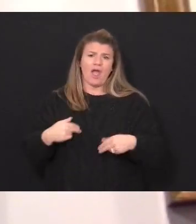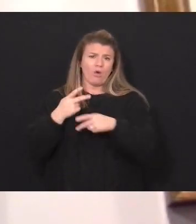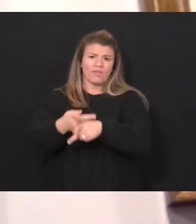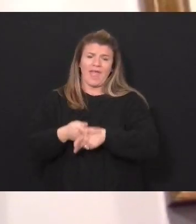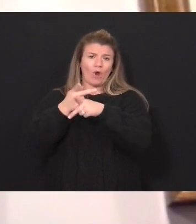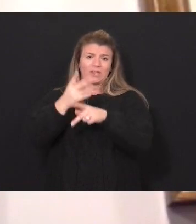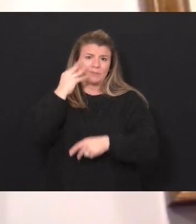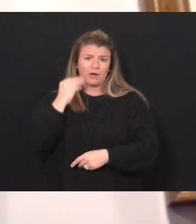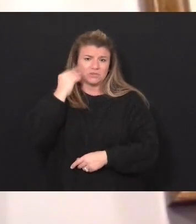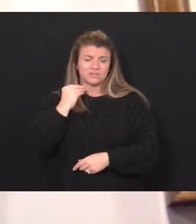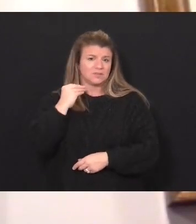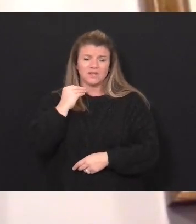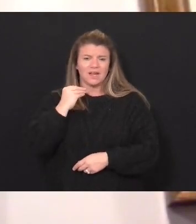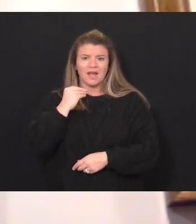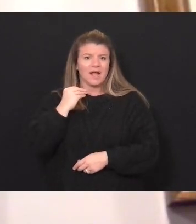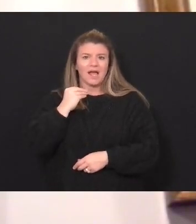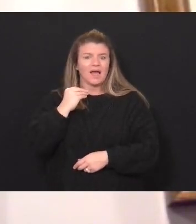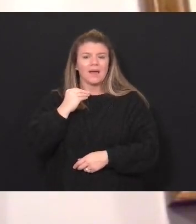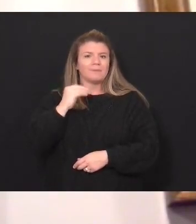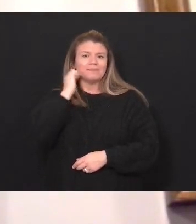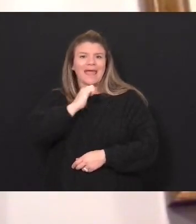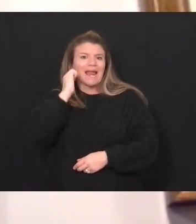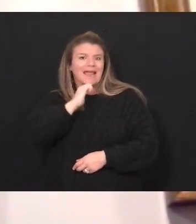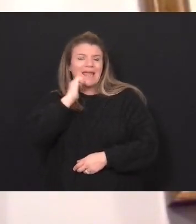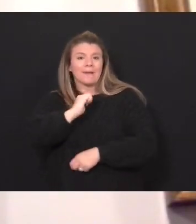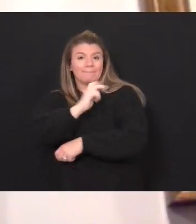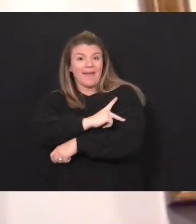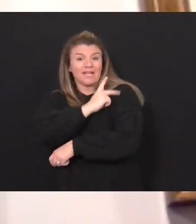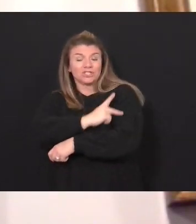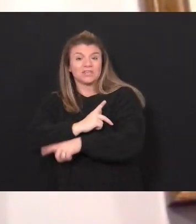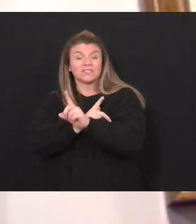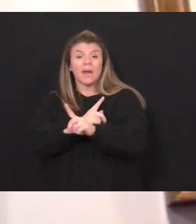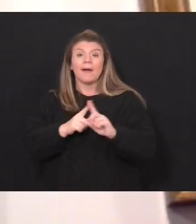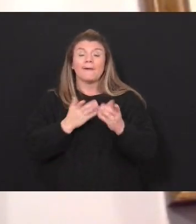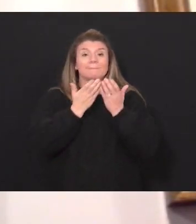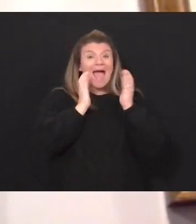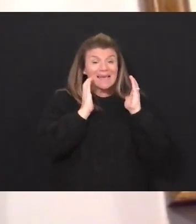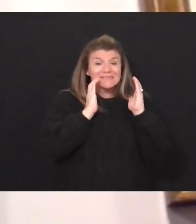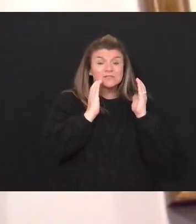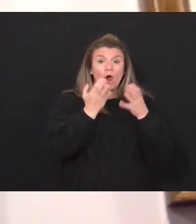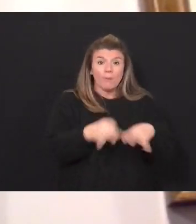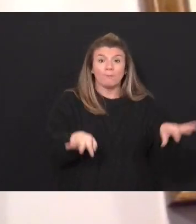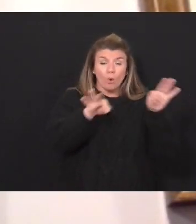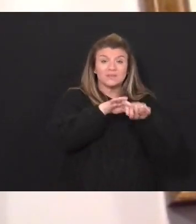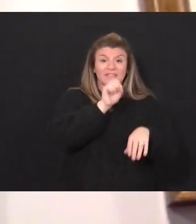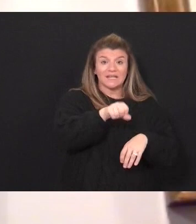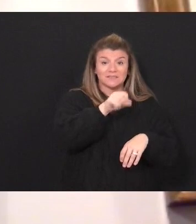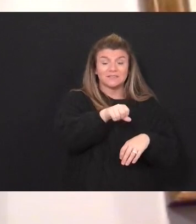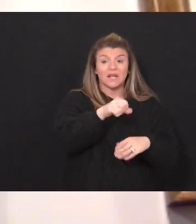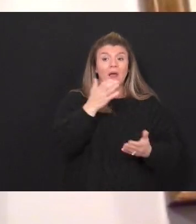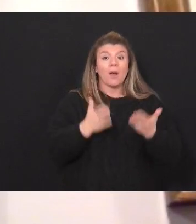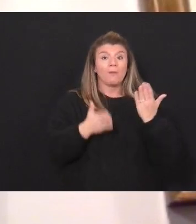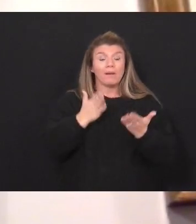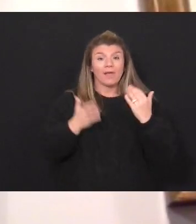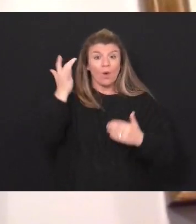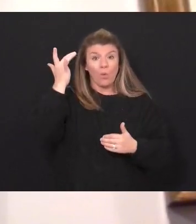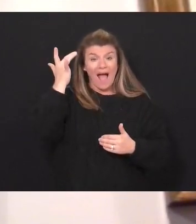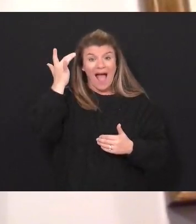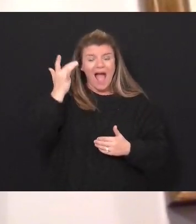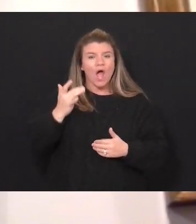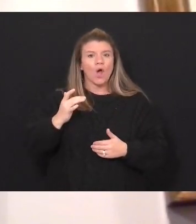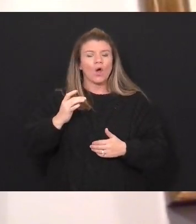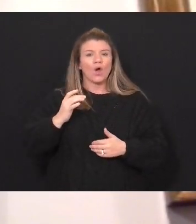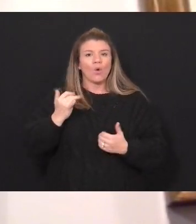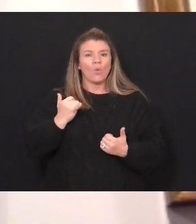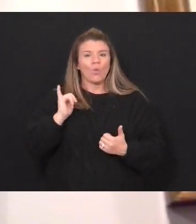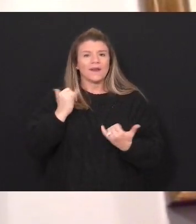experiences between healthcare workers and patients, but masks are really important, probably in large part because we are infecting